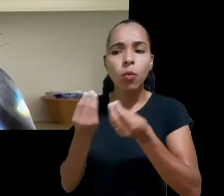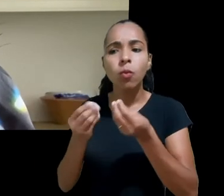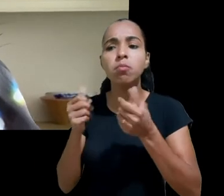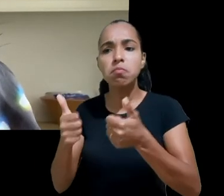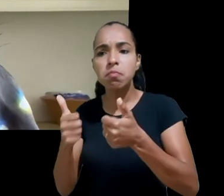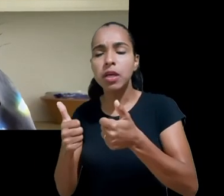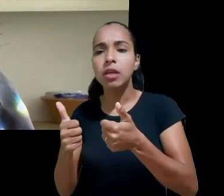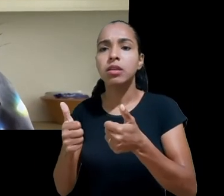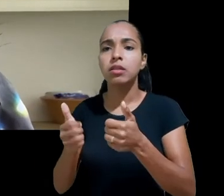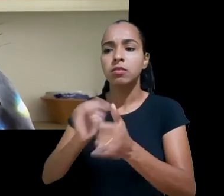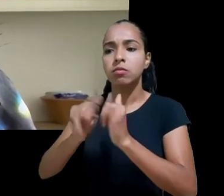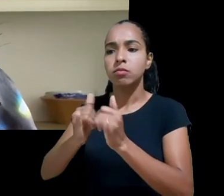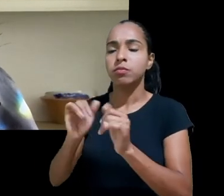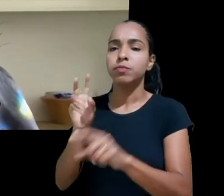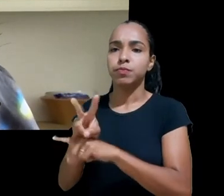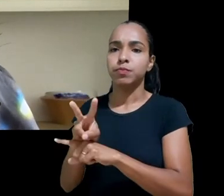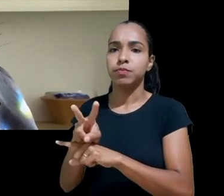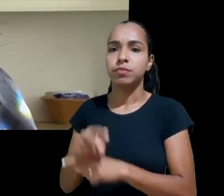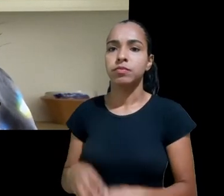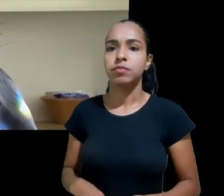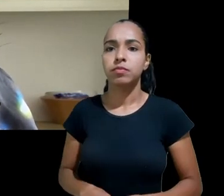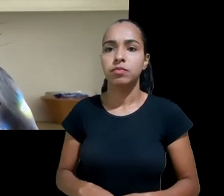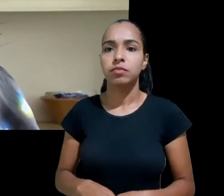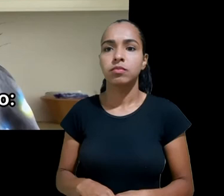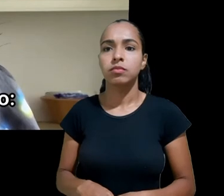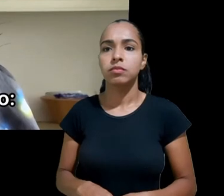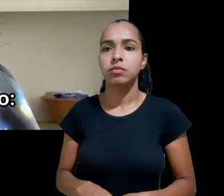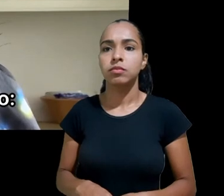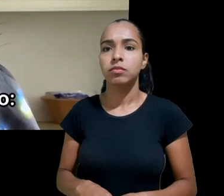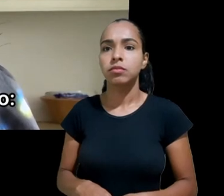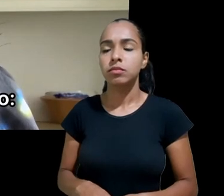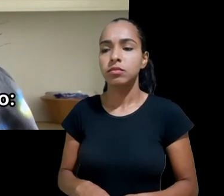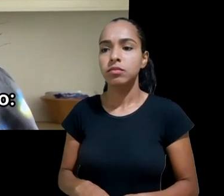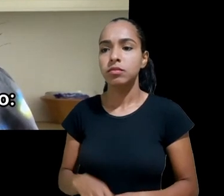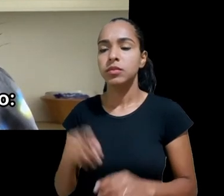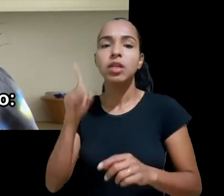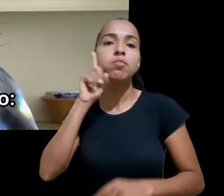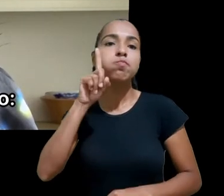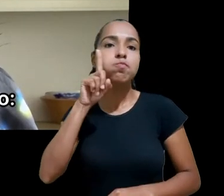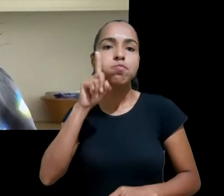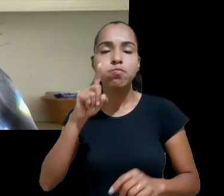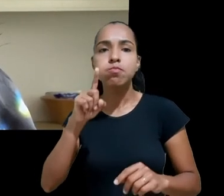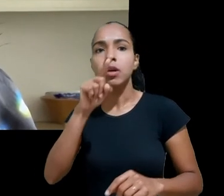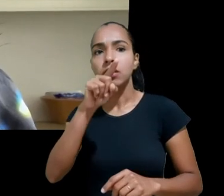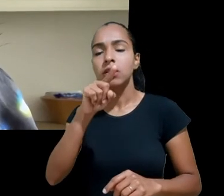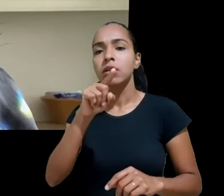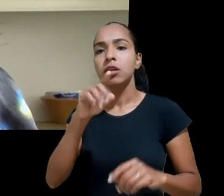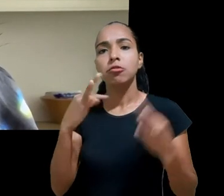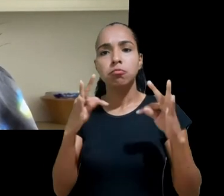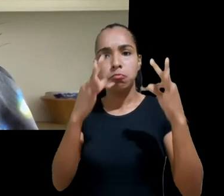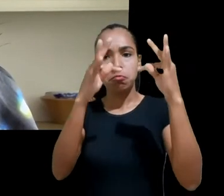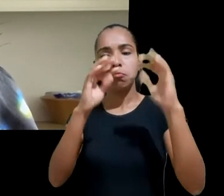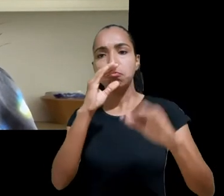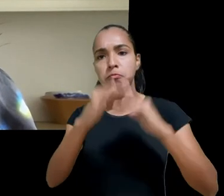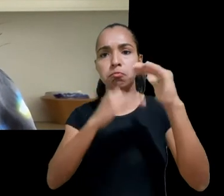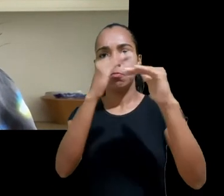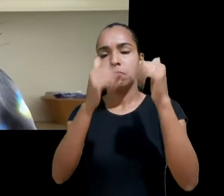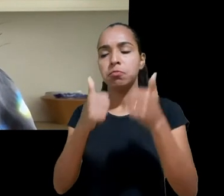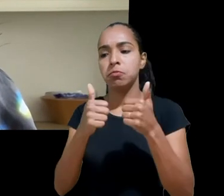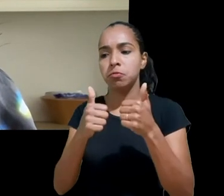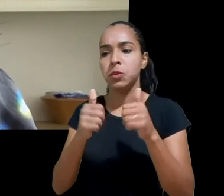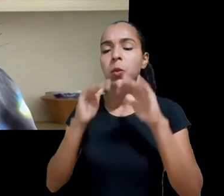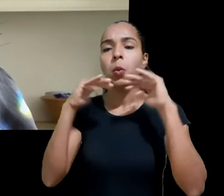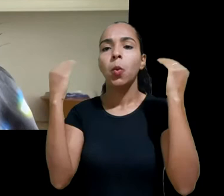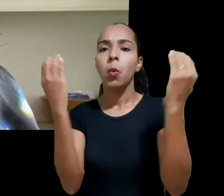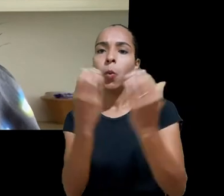law and in the US moves are a foot too there's two bills in front of Congress at the moment in the House Cathy Cast has got a privacy